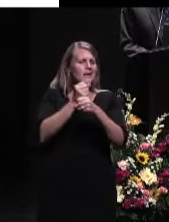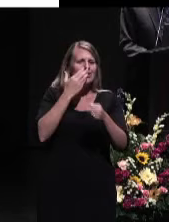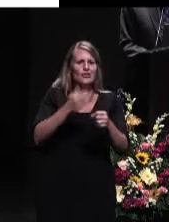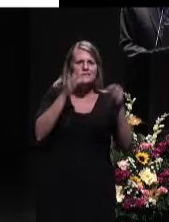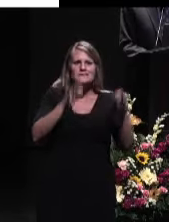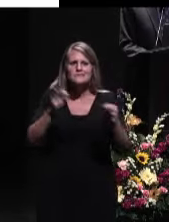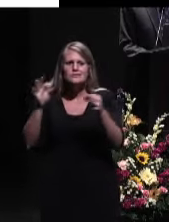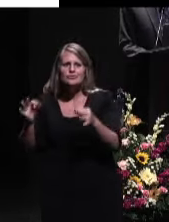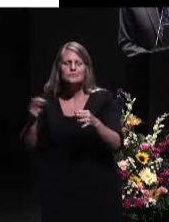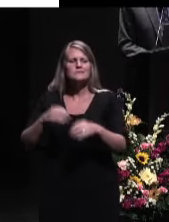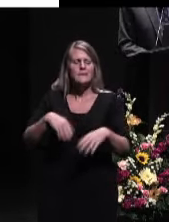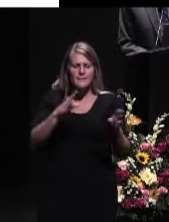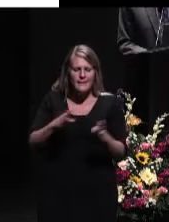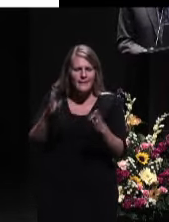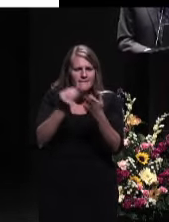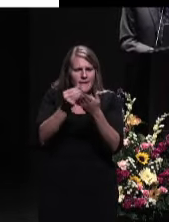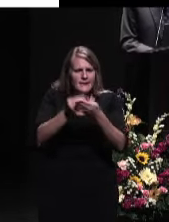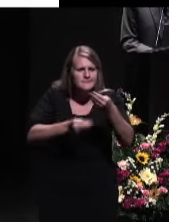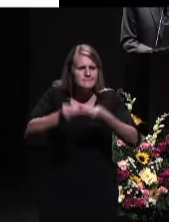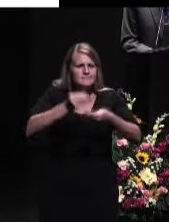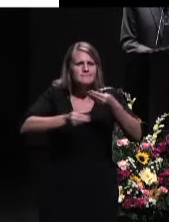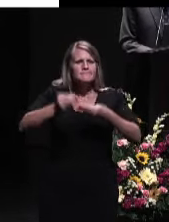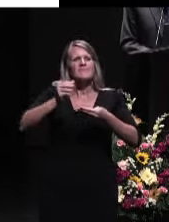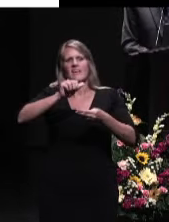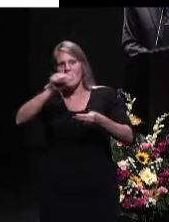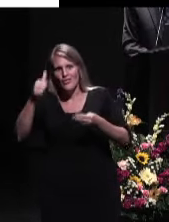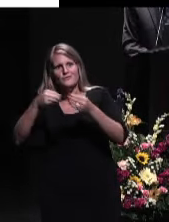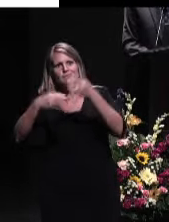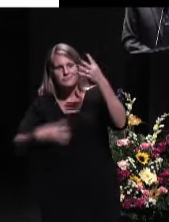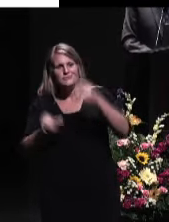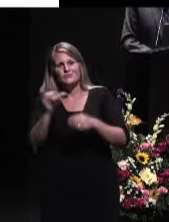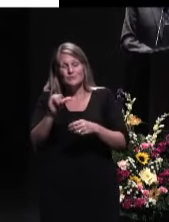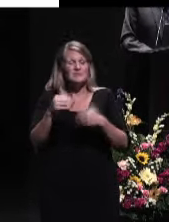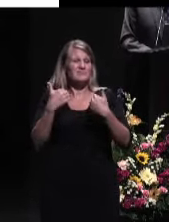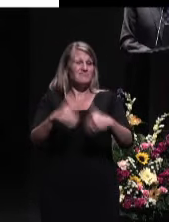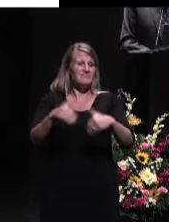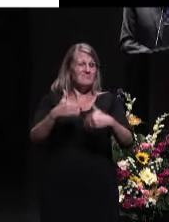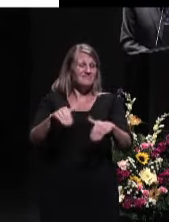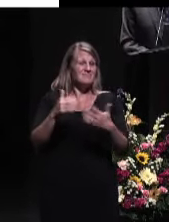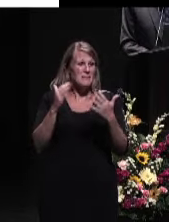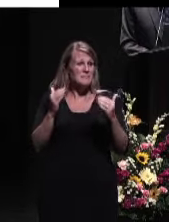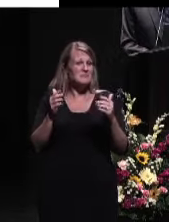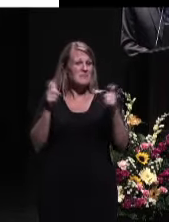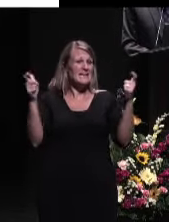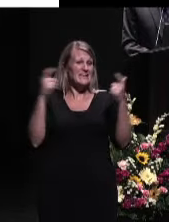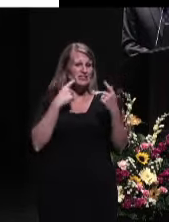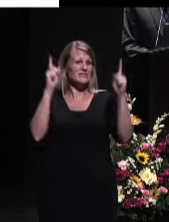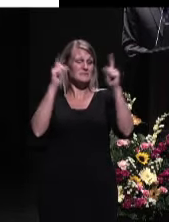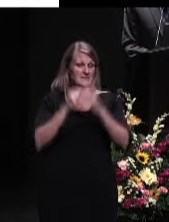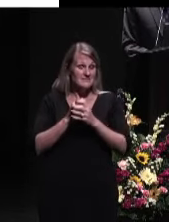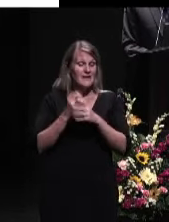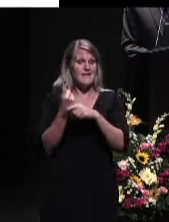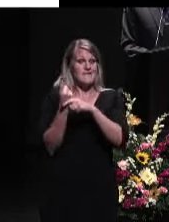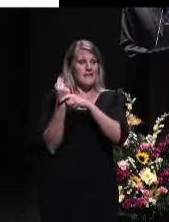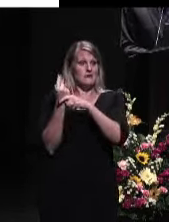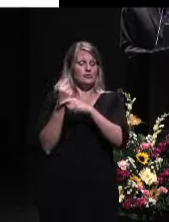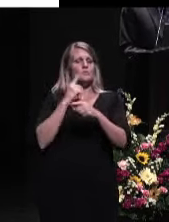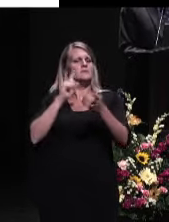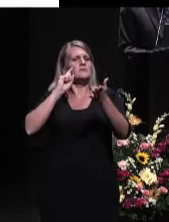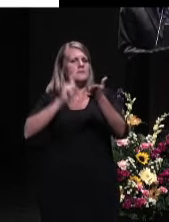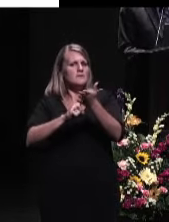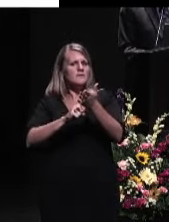sound financial planning, and other things. So that's huge. We were recognized during the last year as one of only